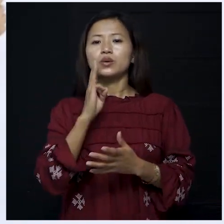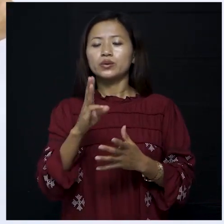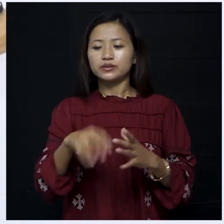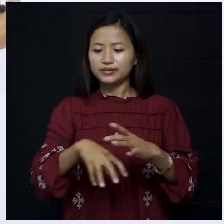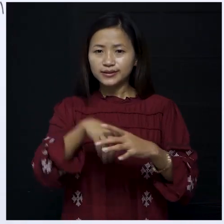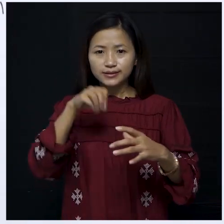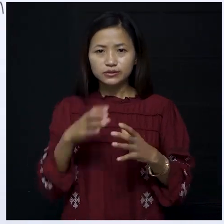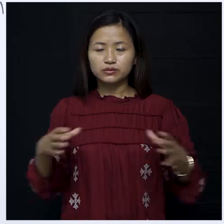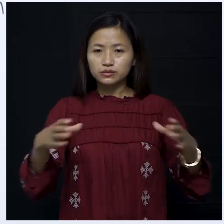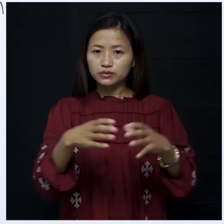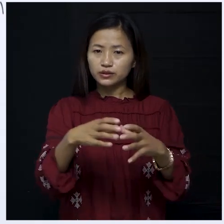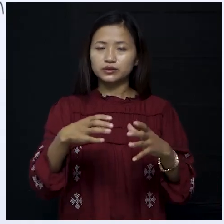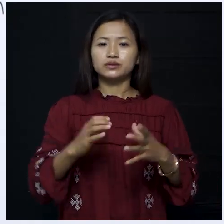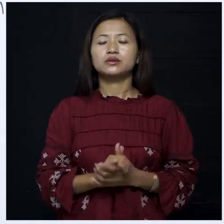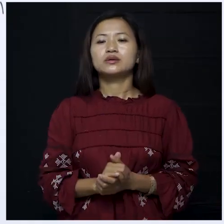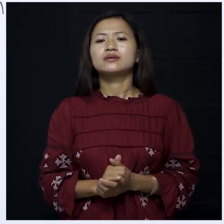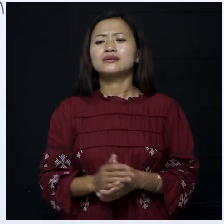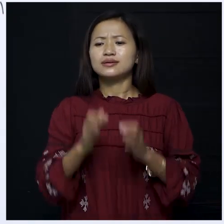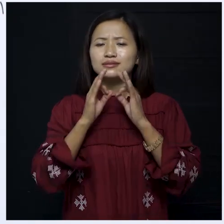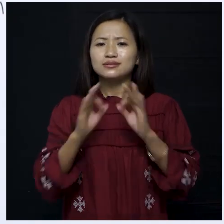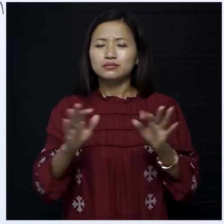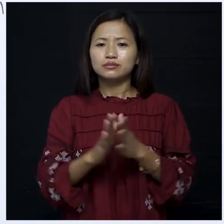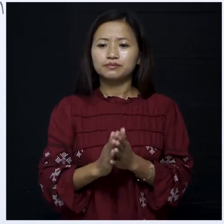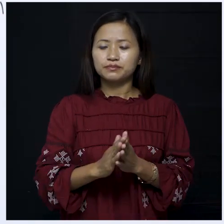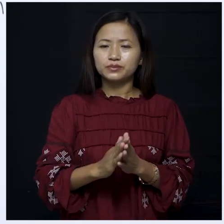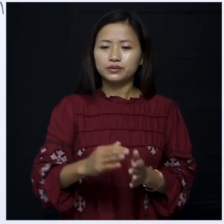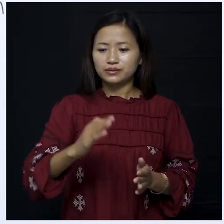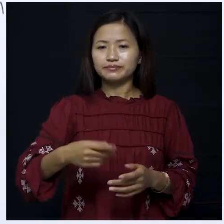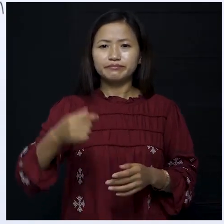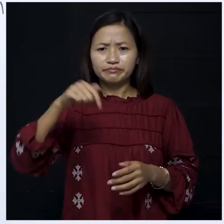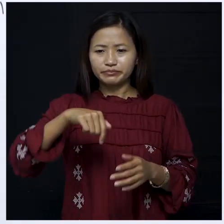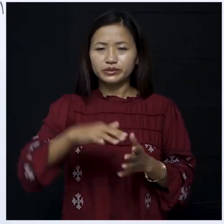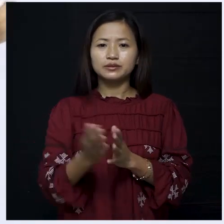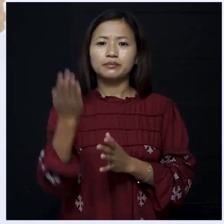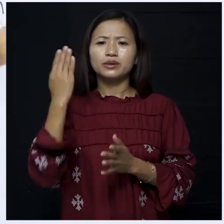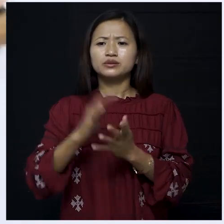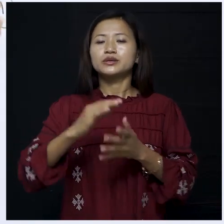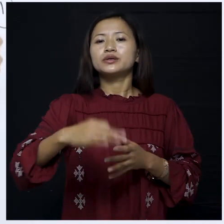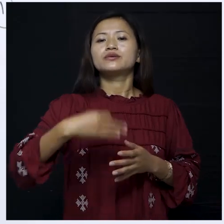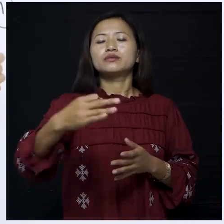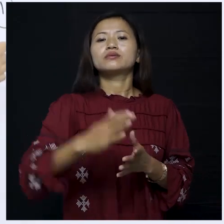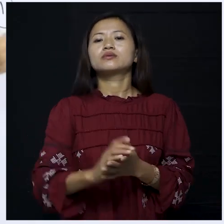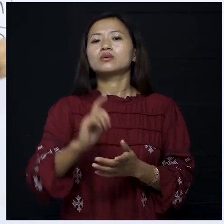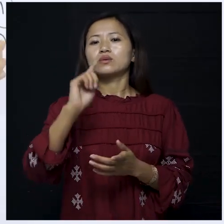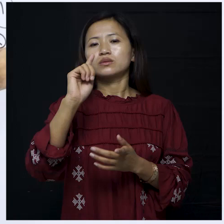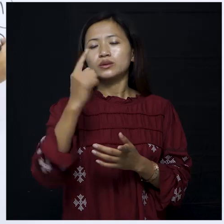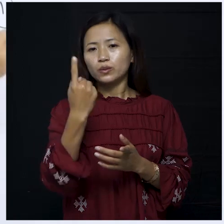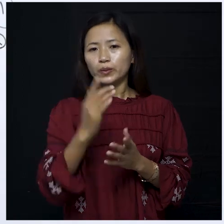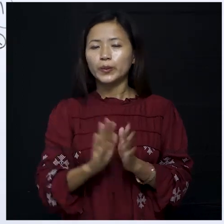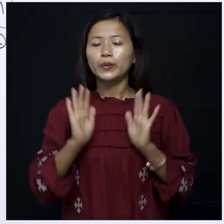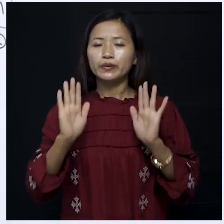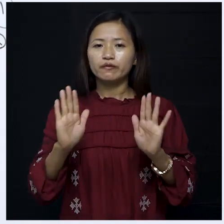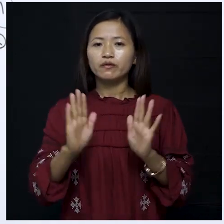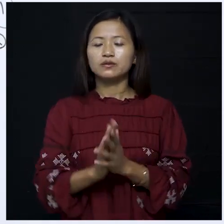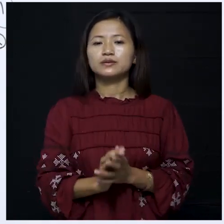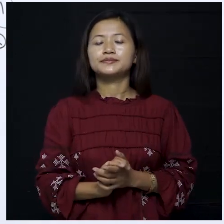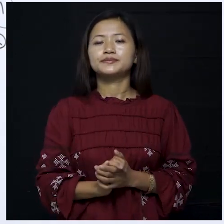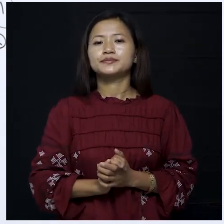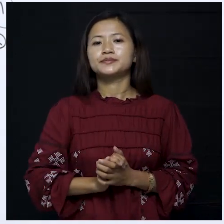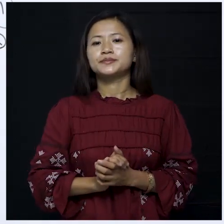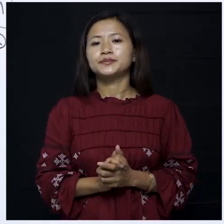So in this kind of simple tenses, simple present, past or future, we have only one event. Hold